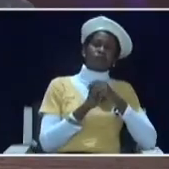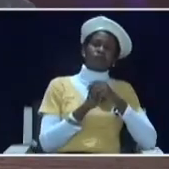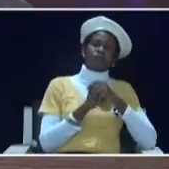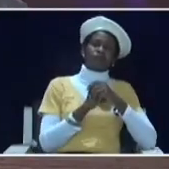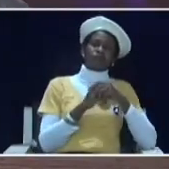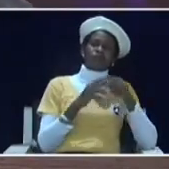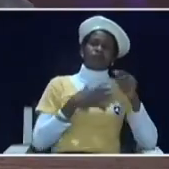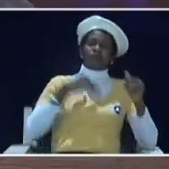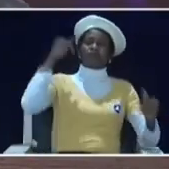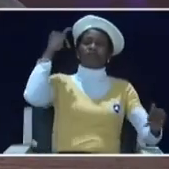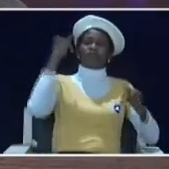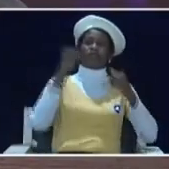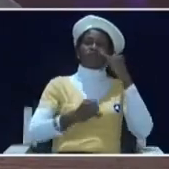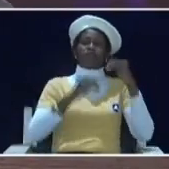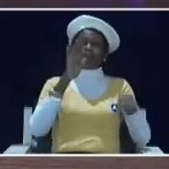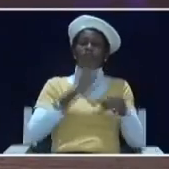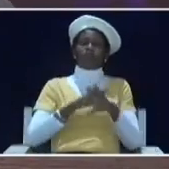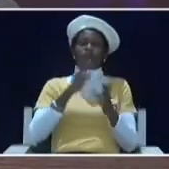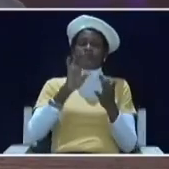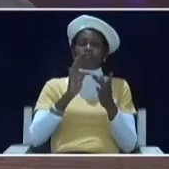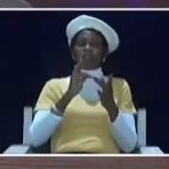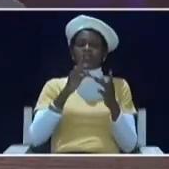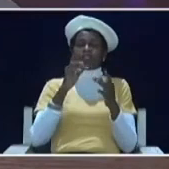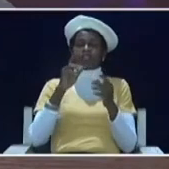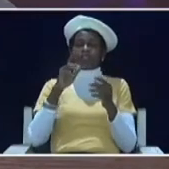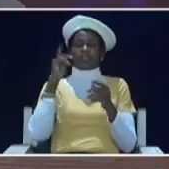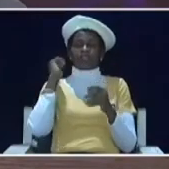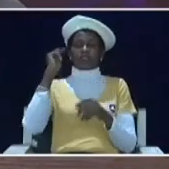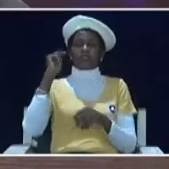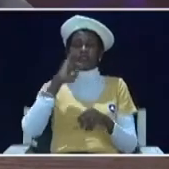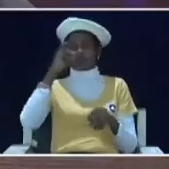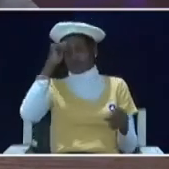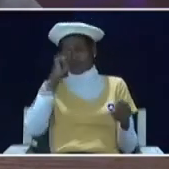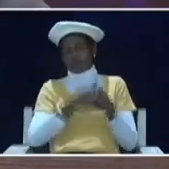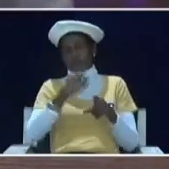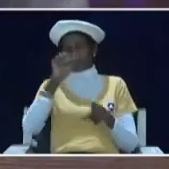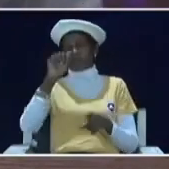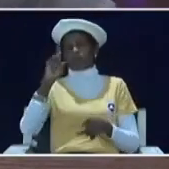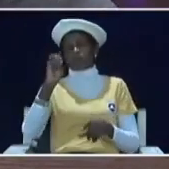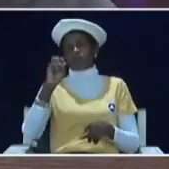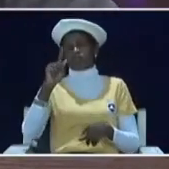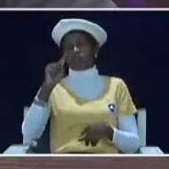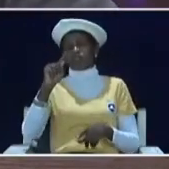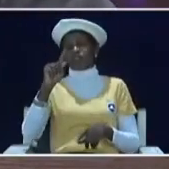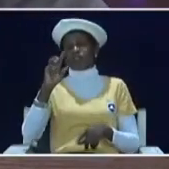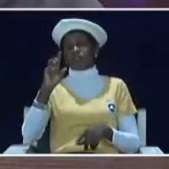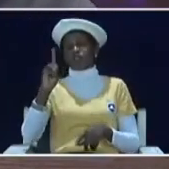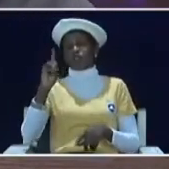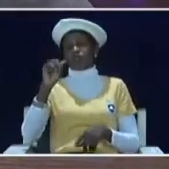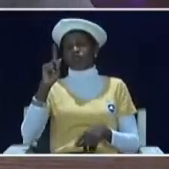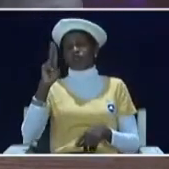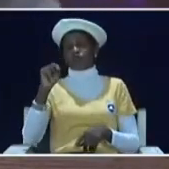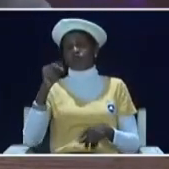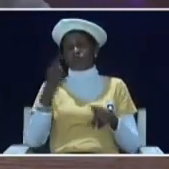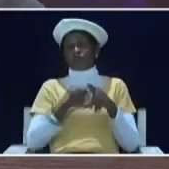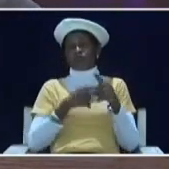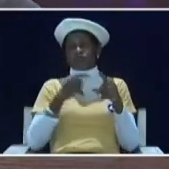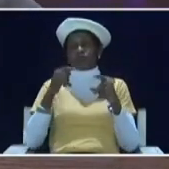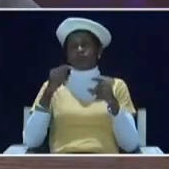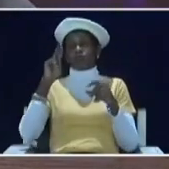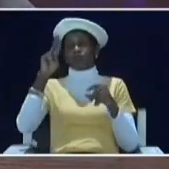And the final online testifier is Brother Adedotun Otasoye from the United